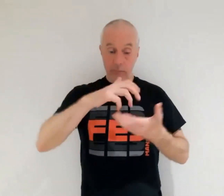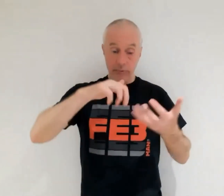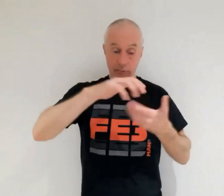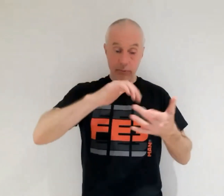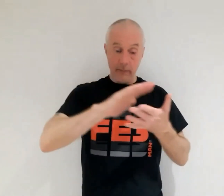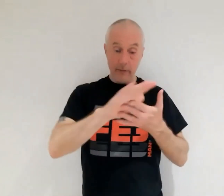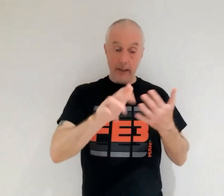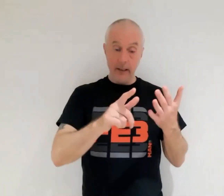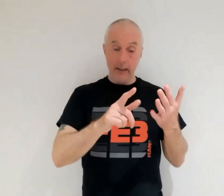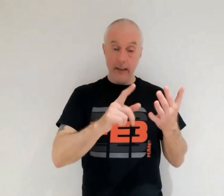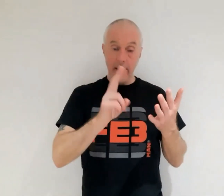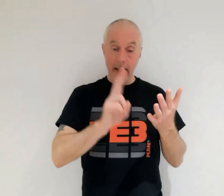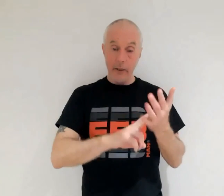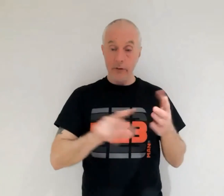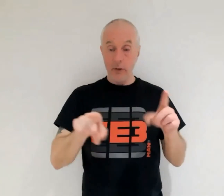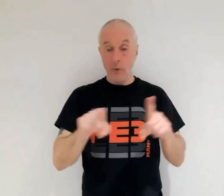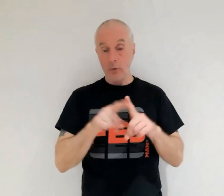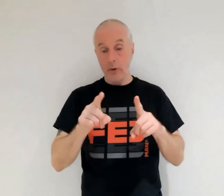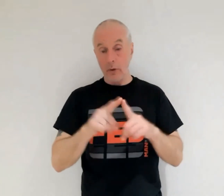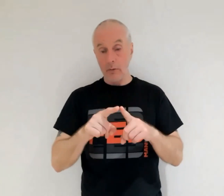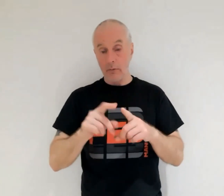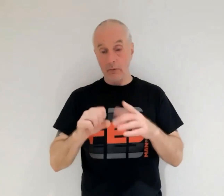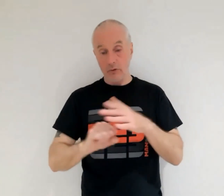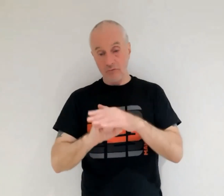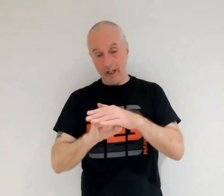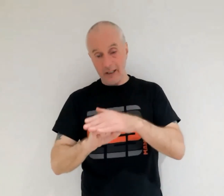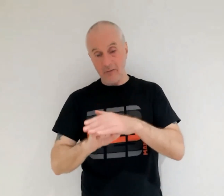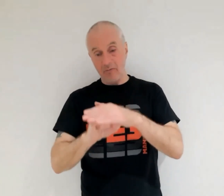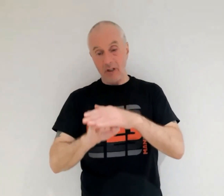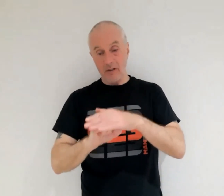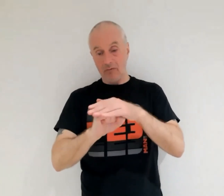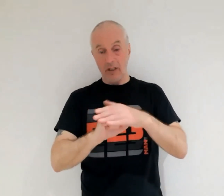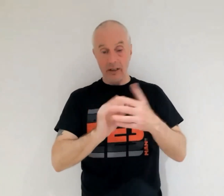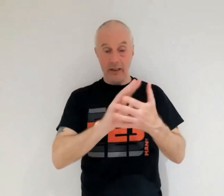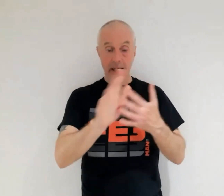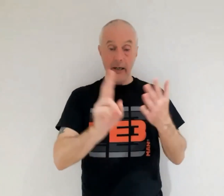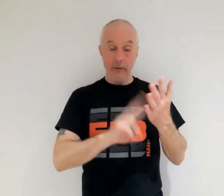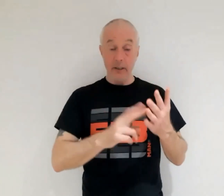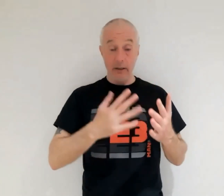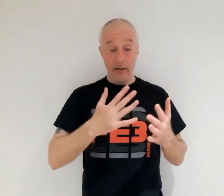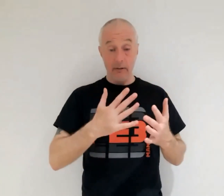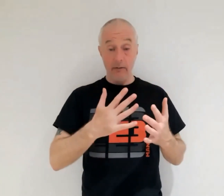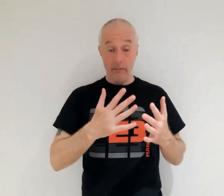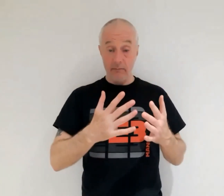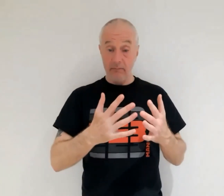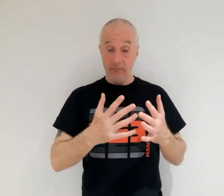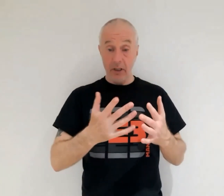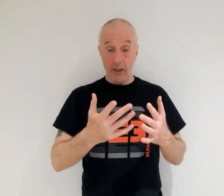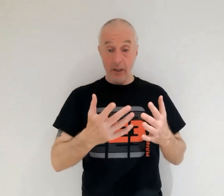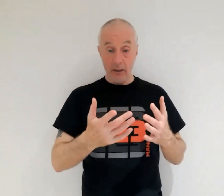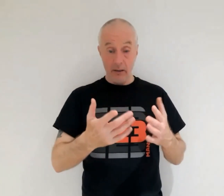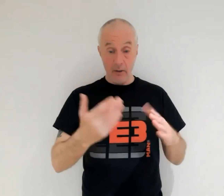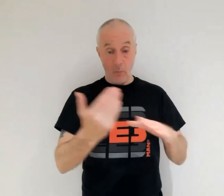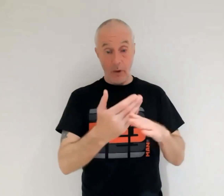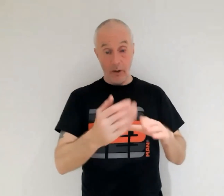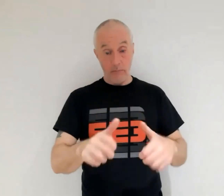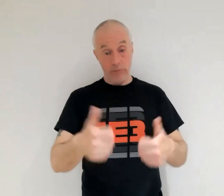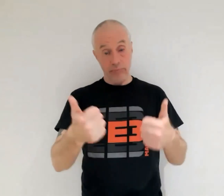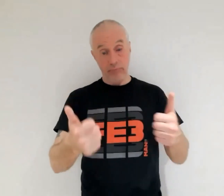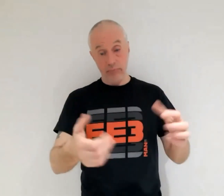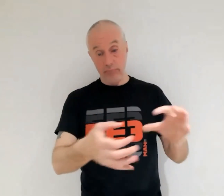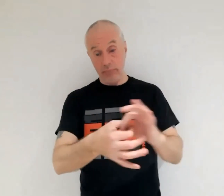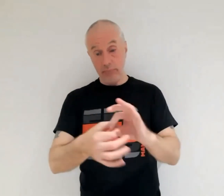need stressors. So hydrogen really likes stress in components, because you get if you can get a